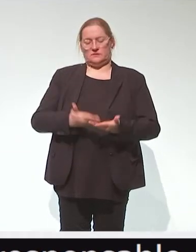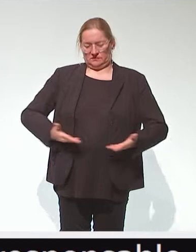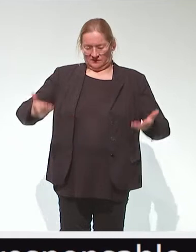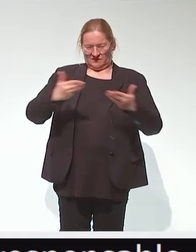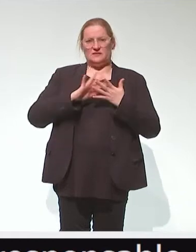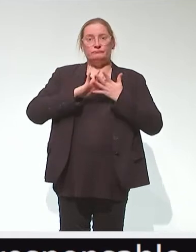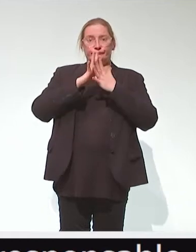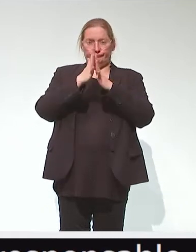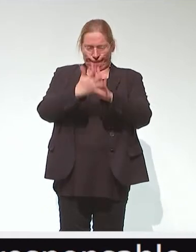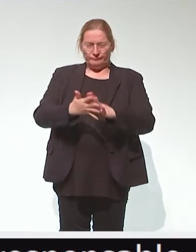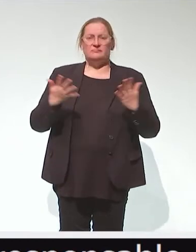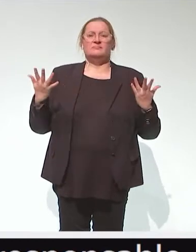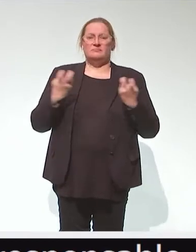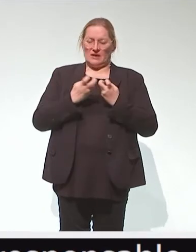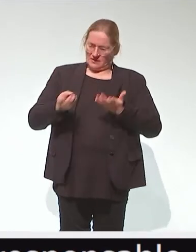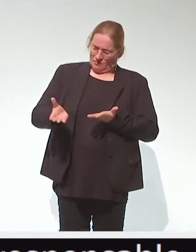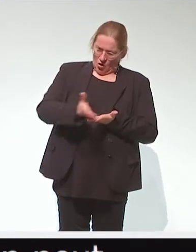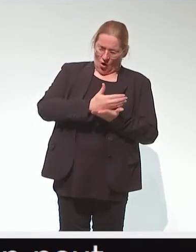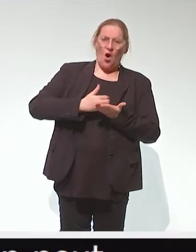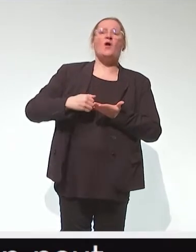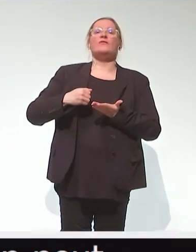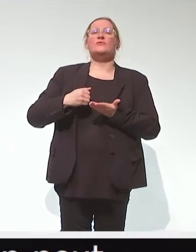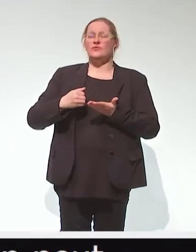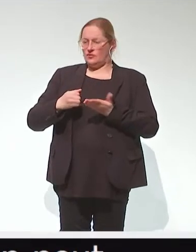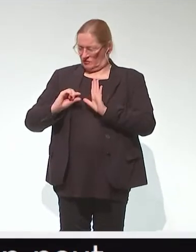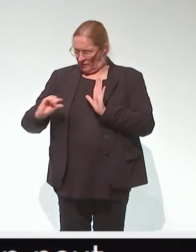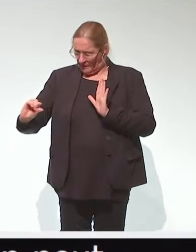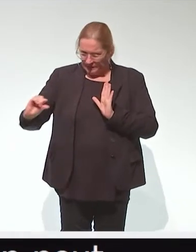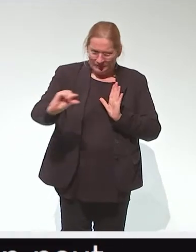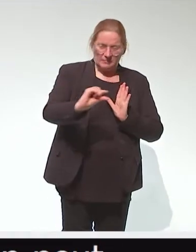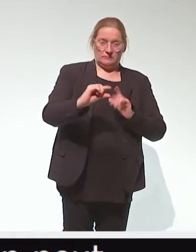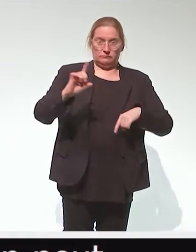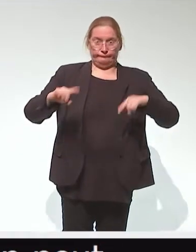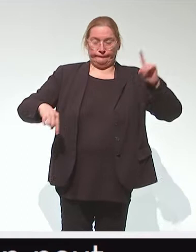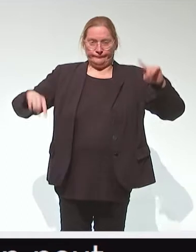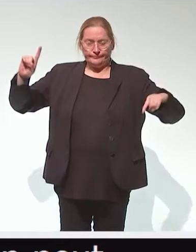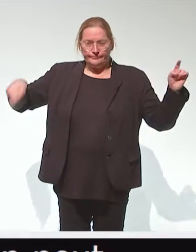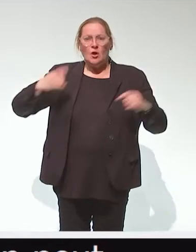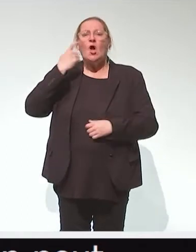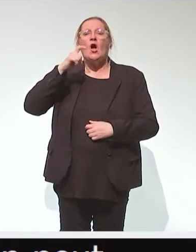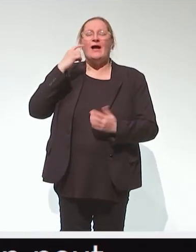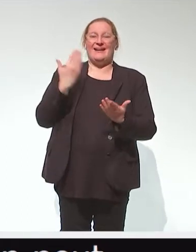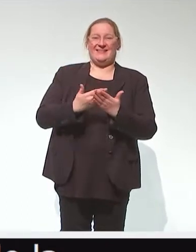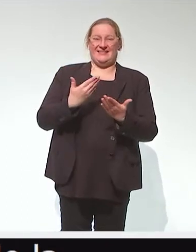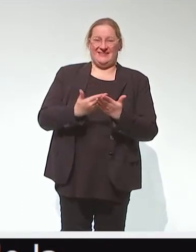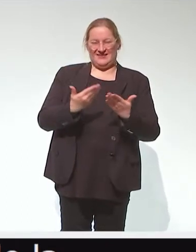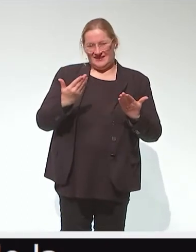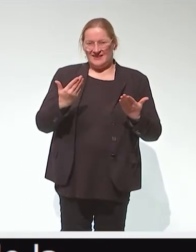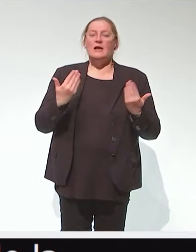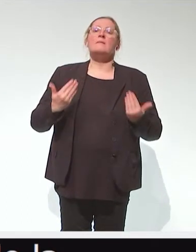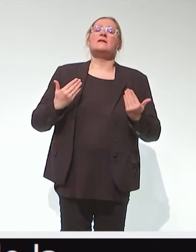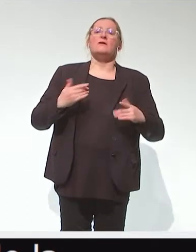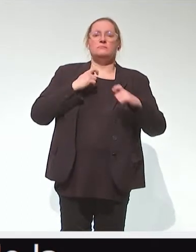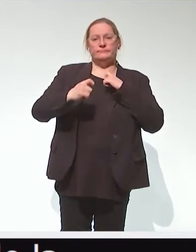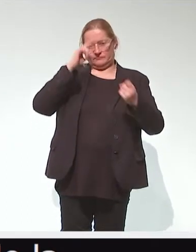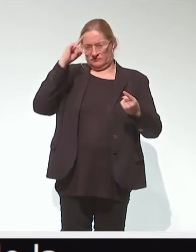We have seen, if you look at income distribution, that this is working less